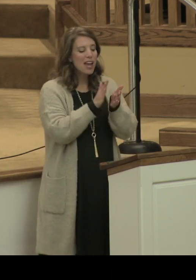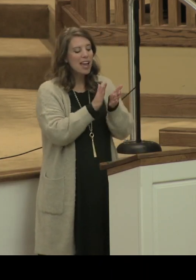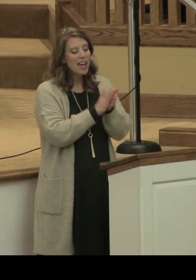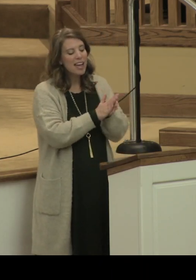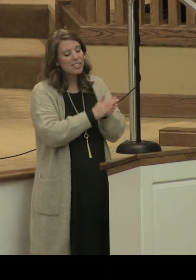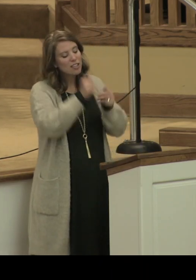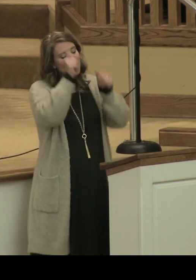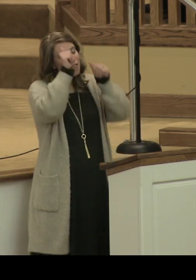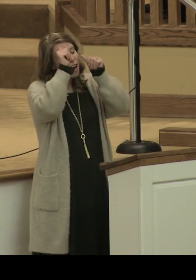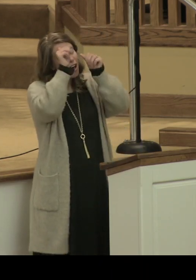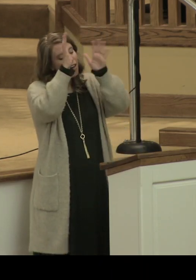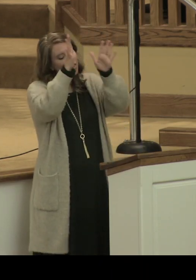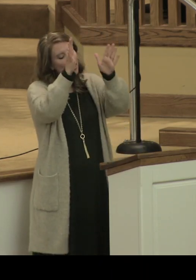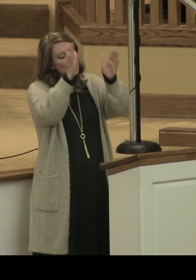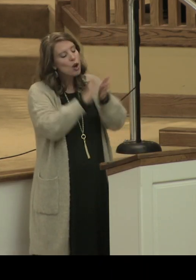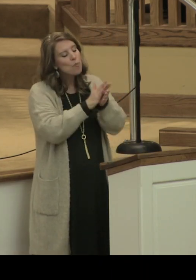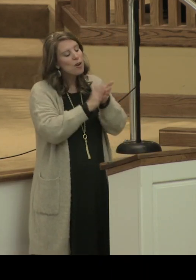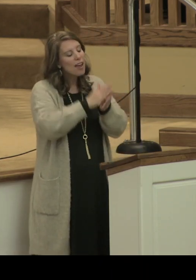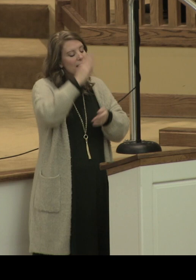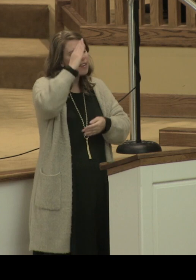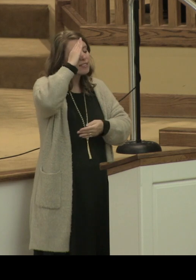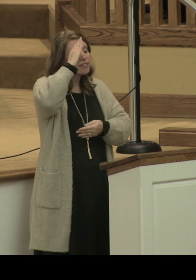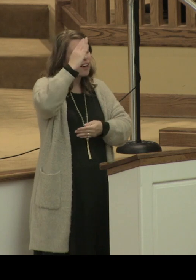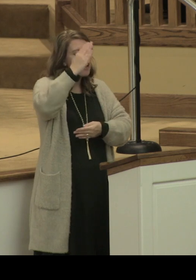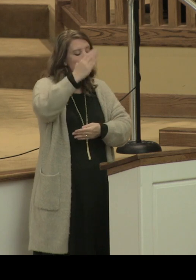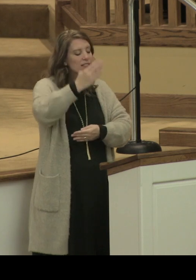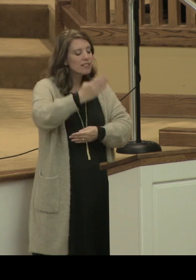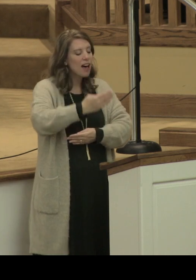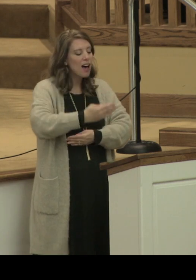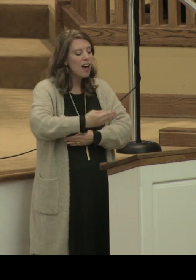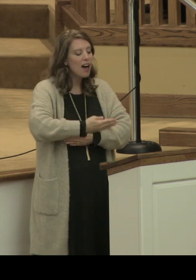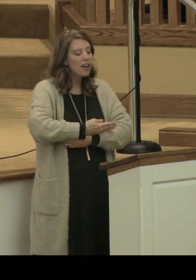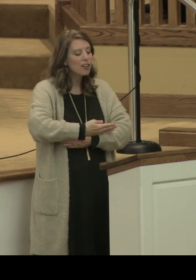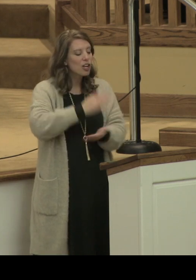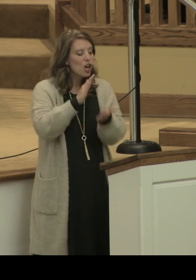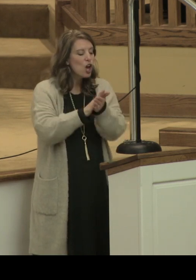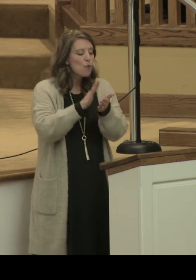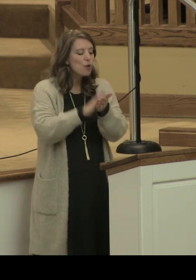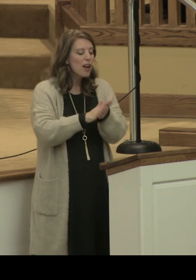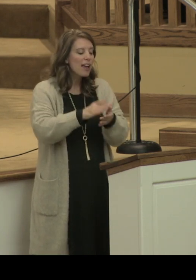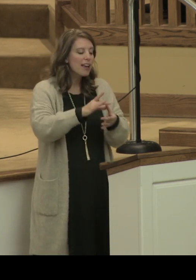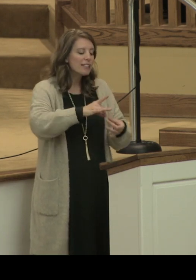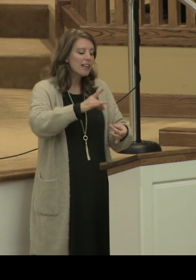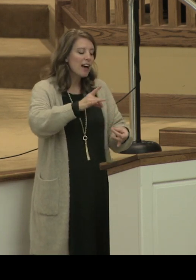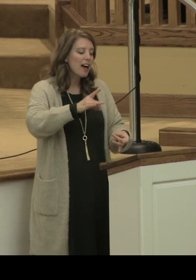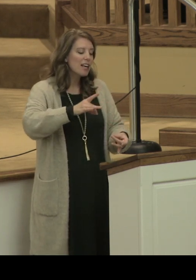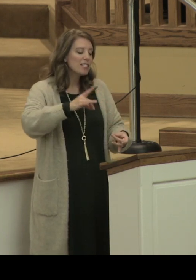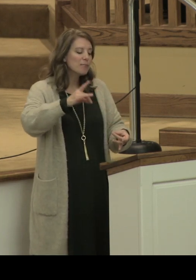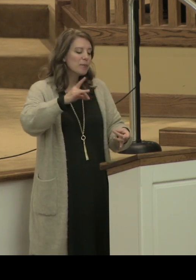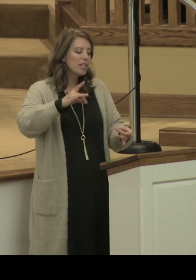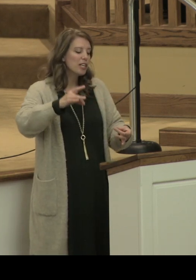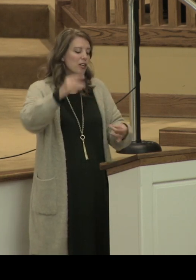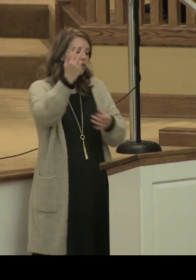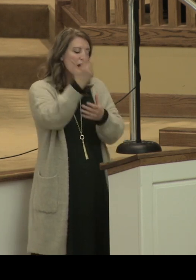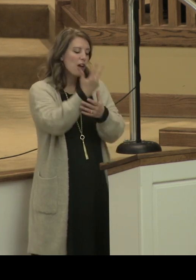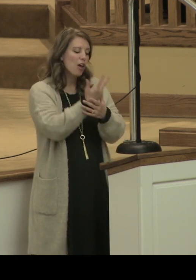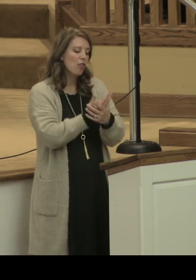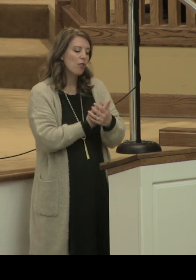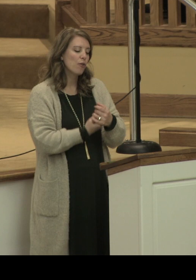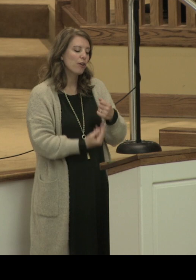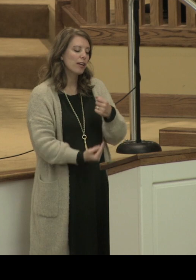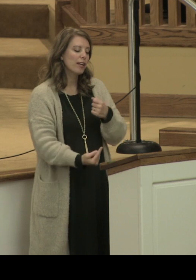Praise the Father, praise the Son, praise the